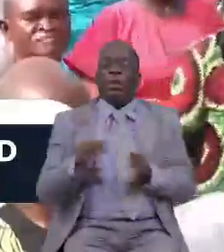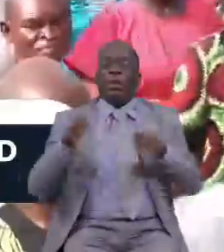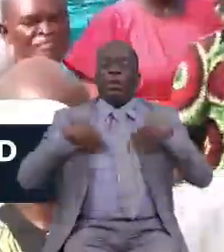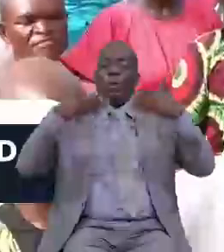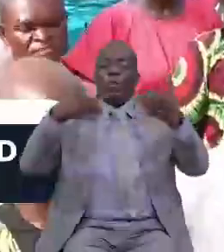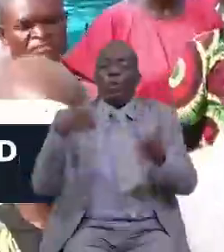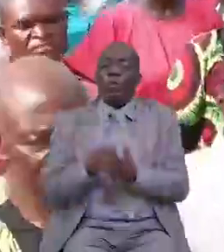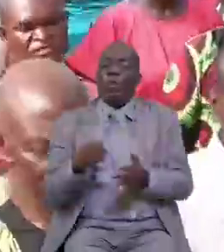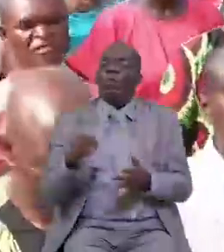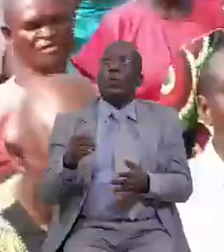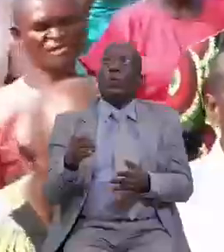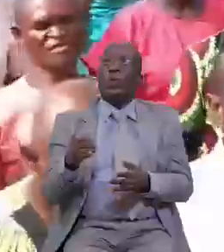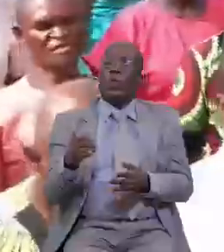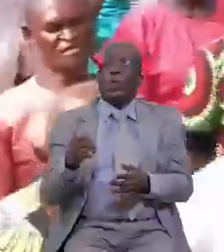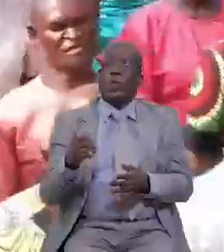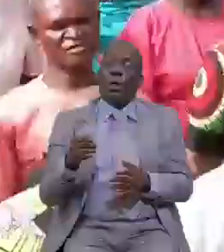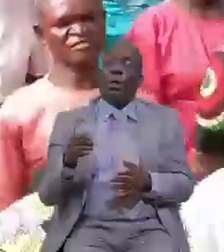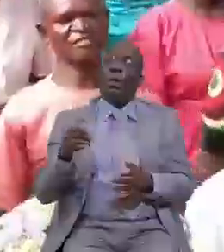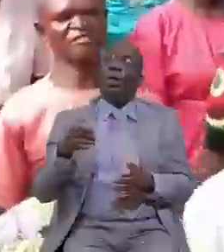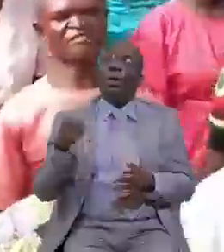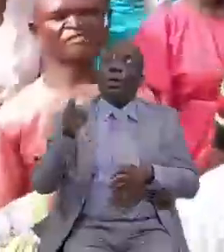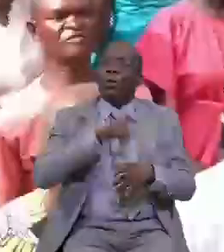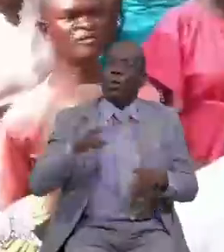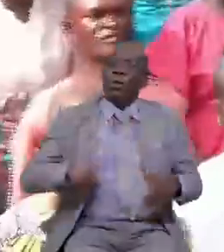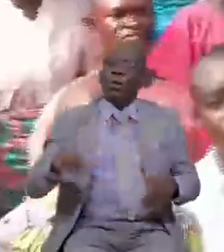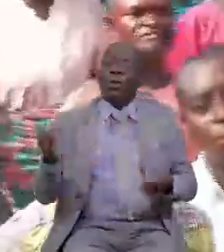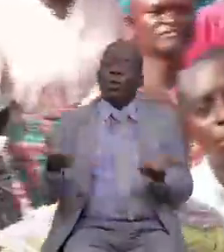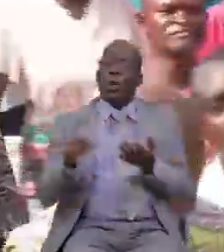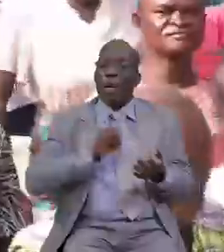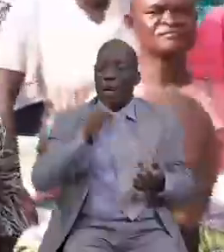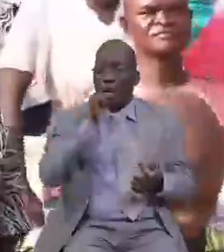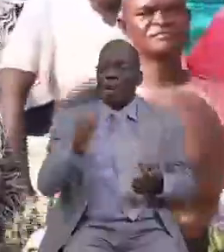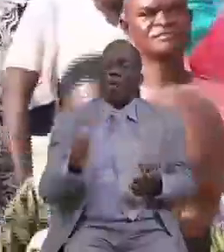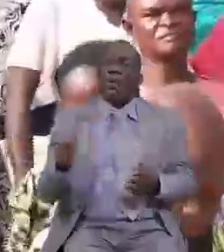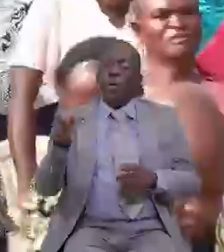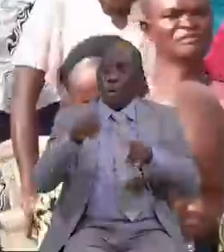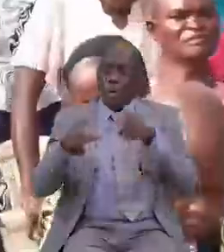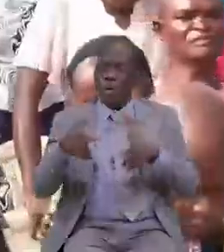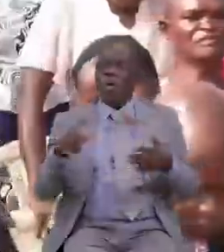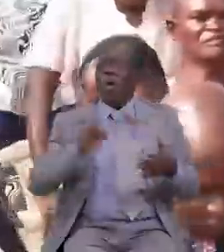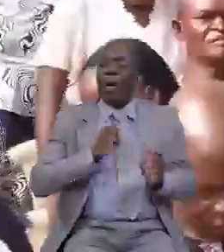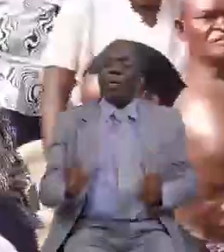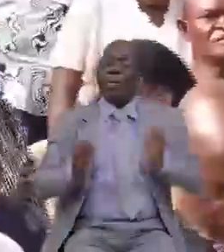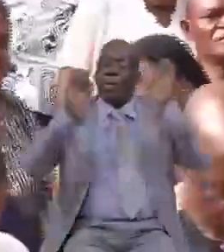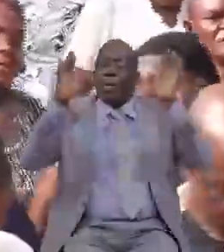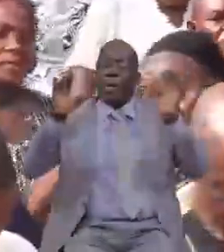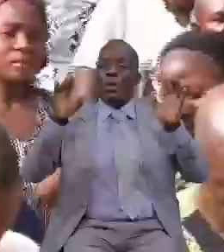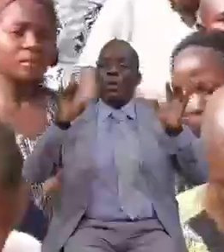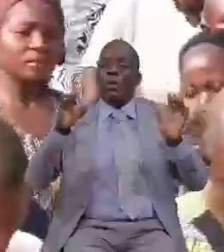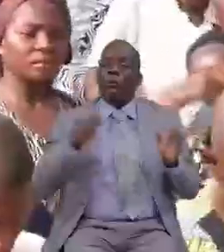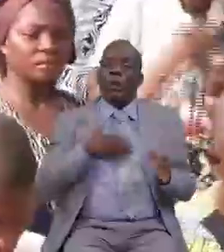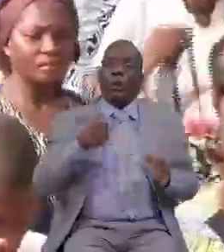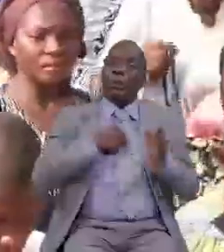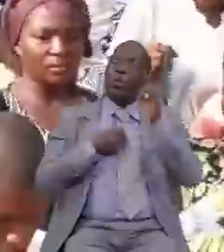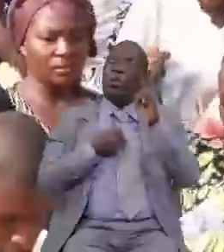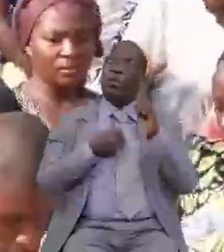am. And I surrender. I submit myself completely